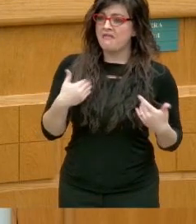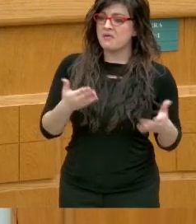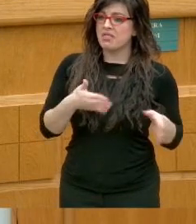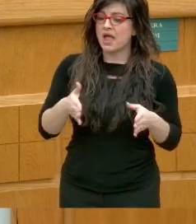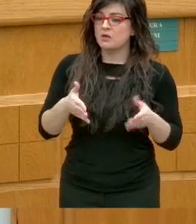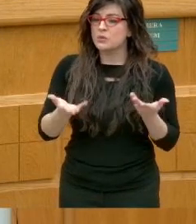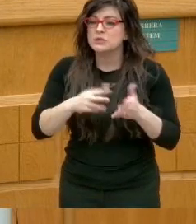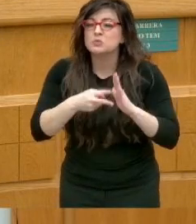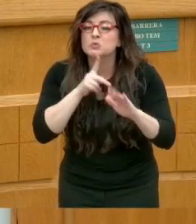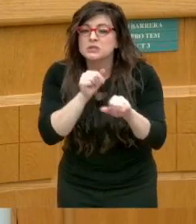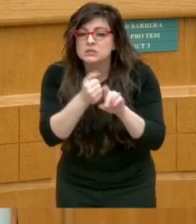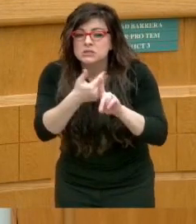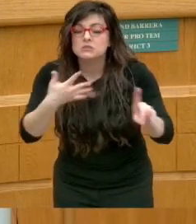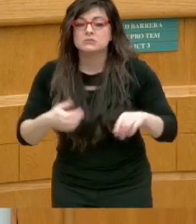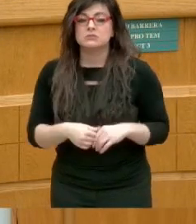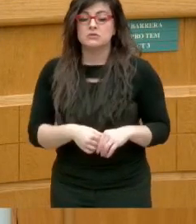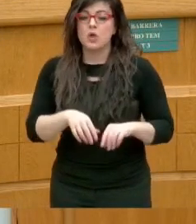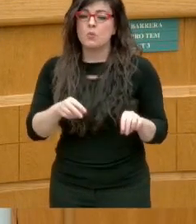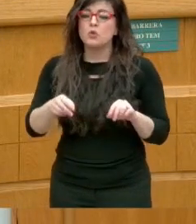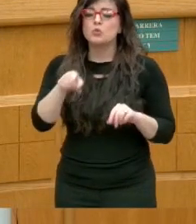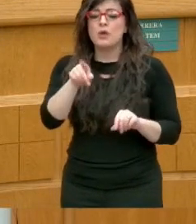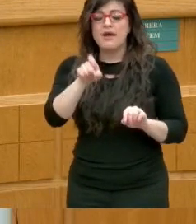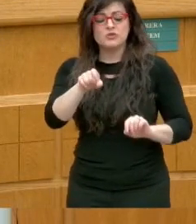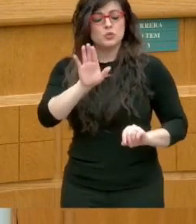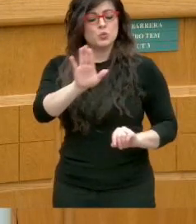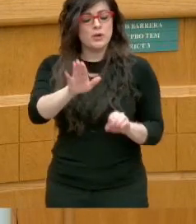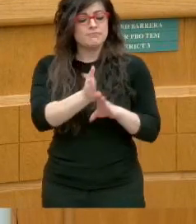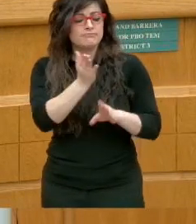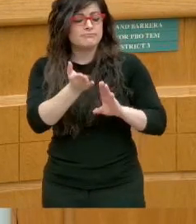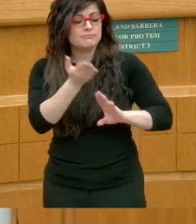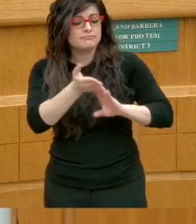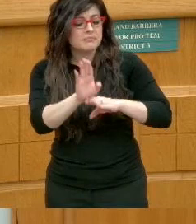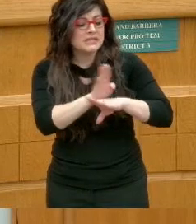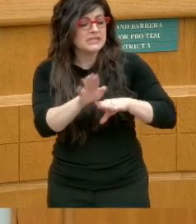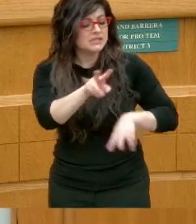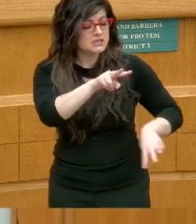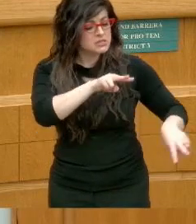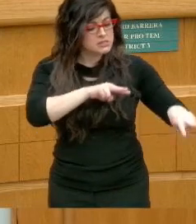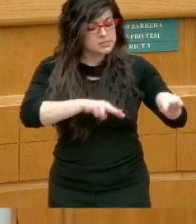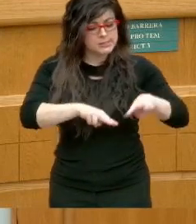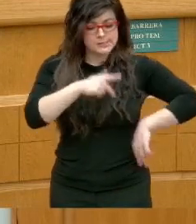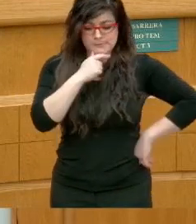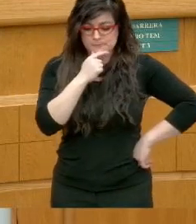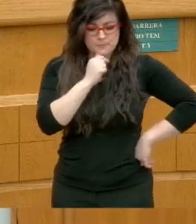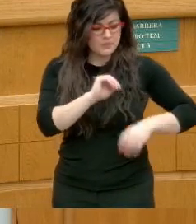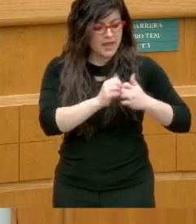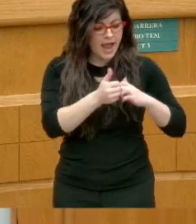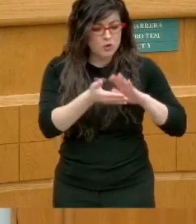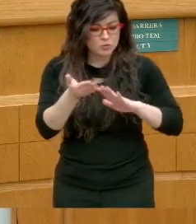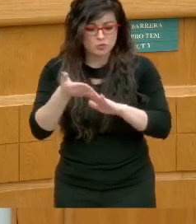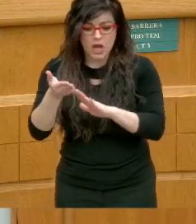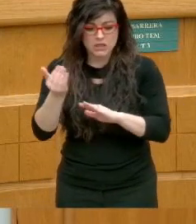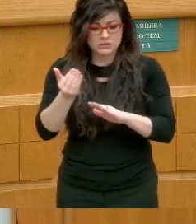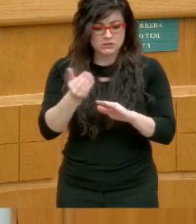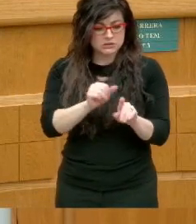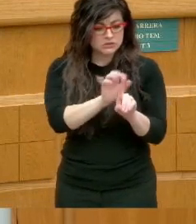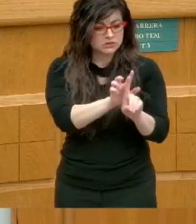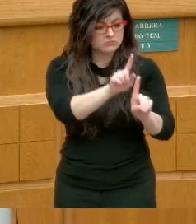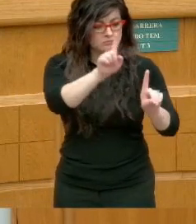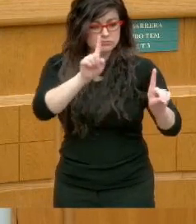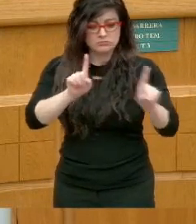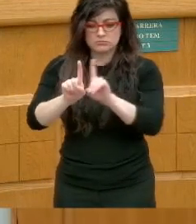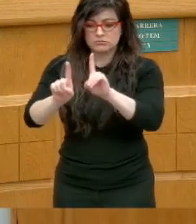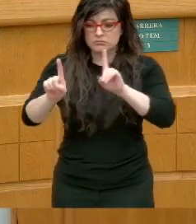and figure out how to both safely operate and social distance in order to continue to run your business